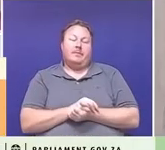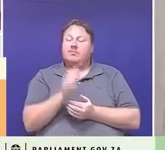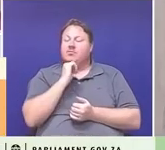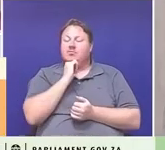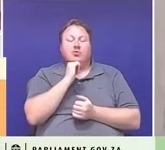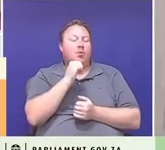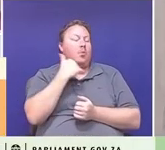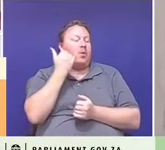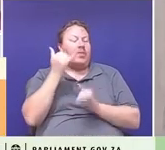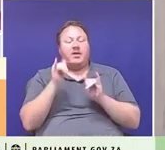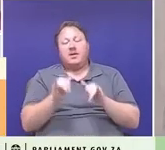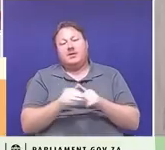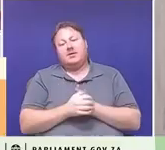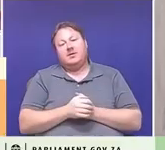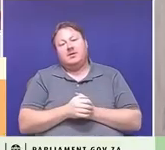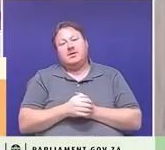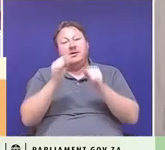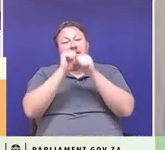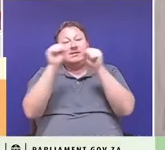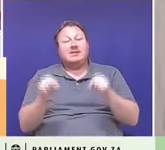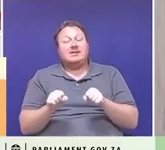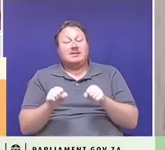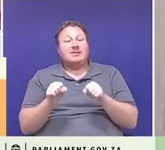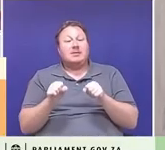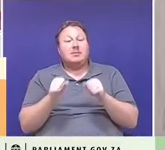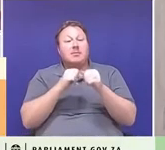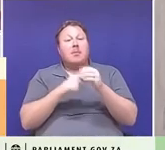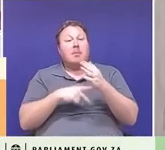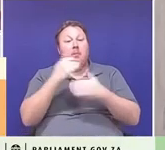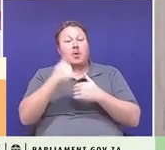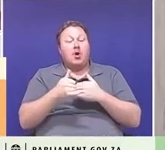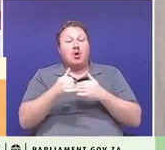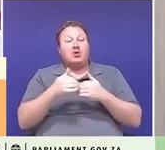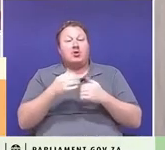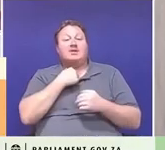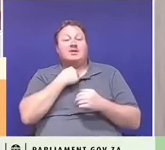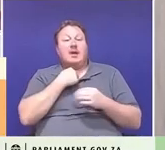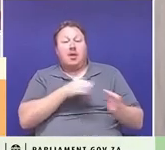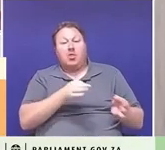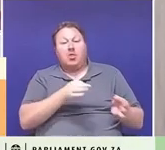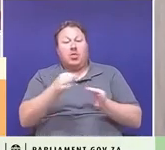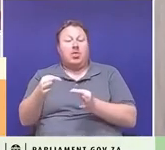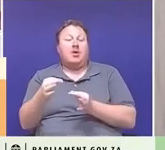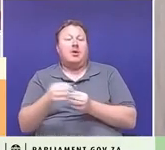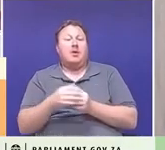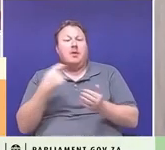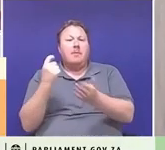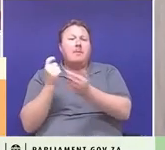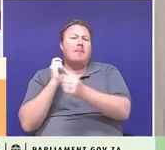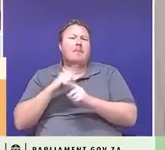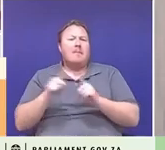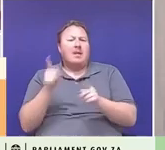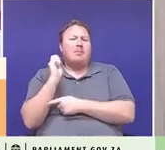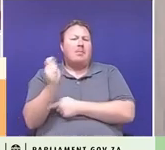cannot tolerate a system where projects stall indefinitely while payments continue to be